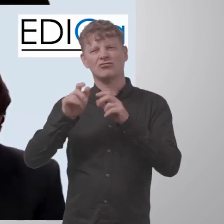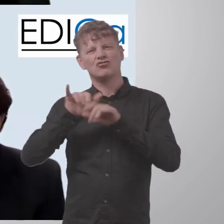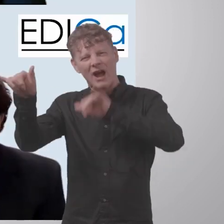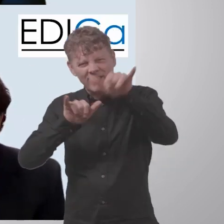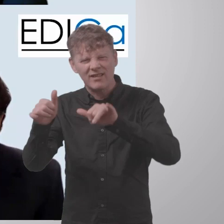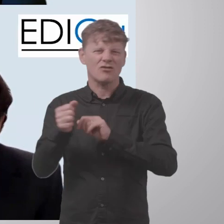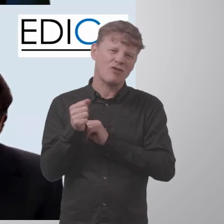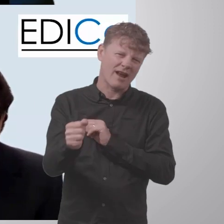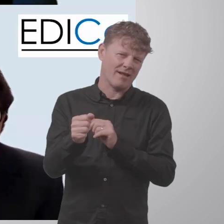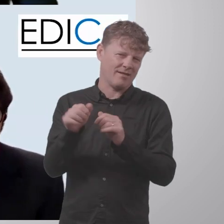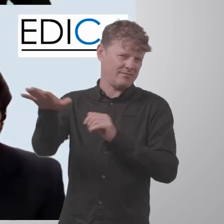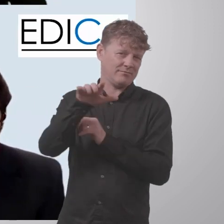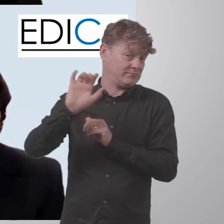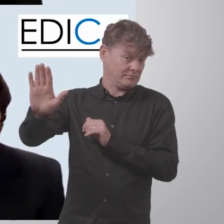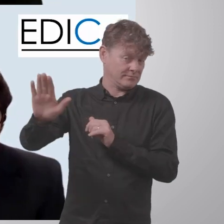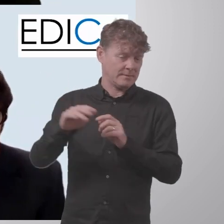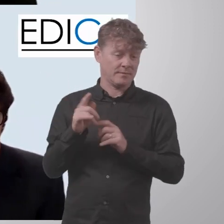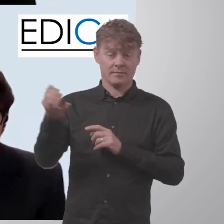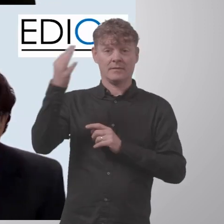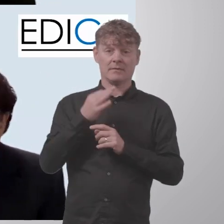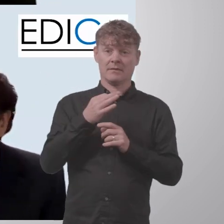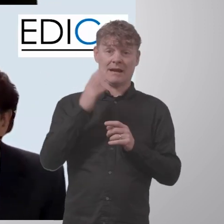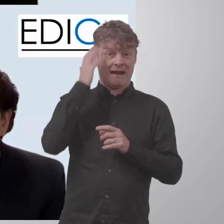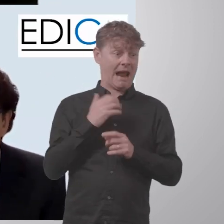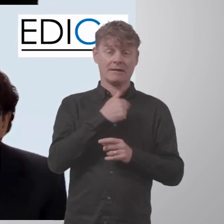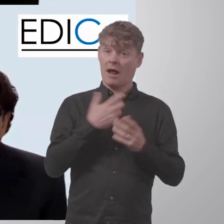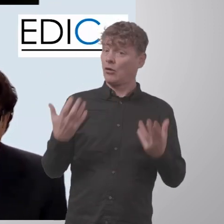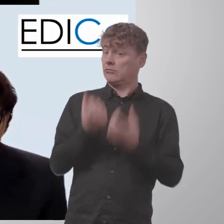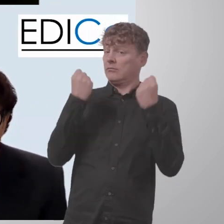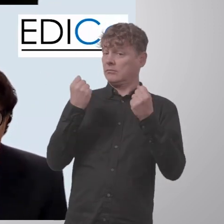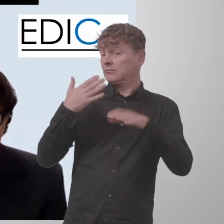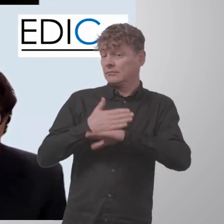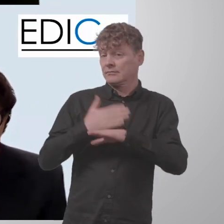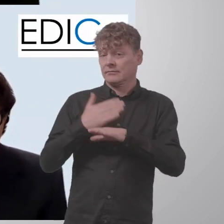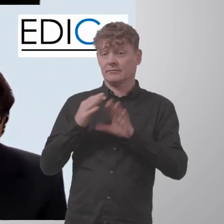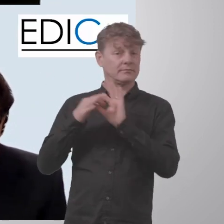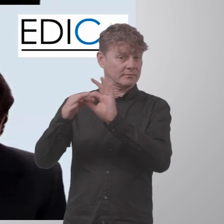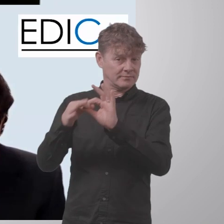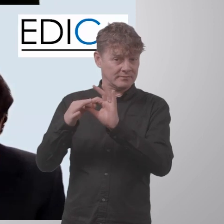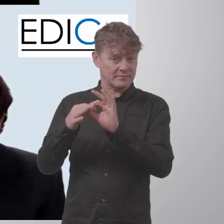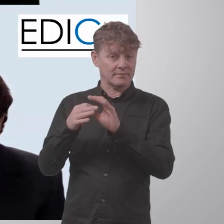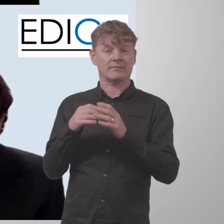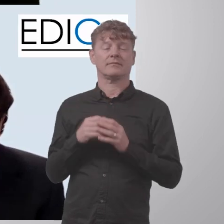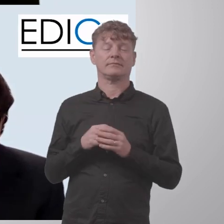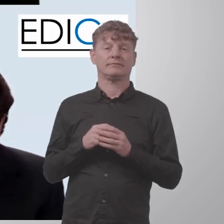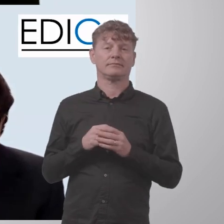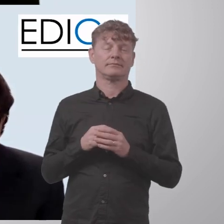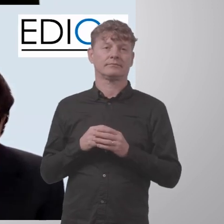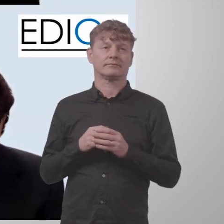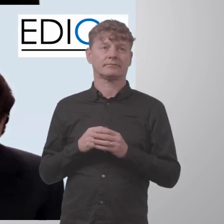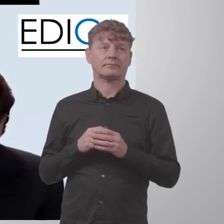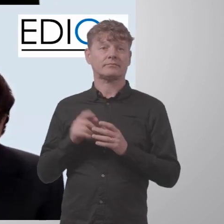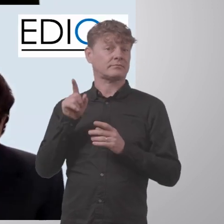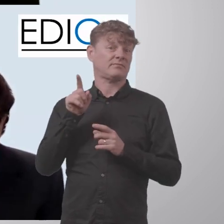And Kate and I got the gig for that, in a sense. And following on from that, we kind of, that's the rest is history.